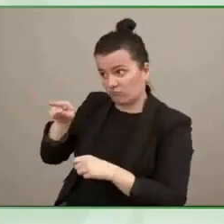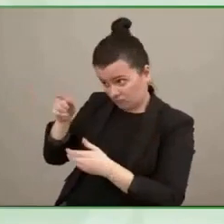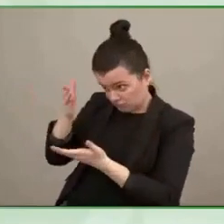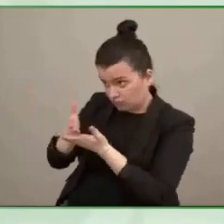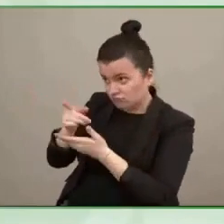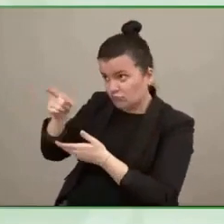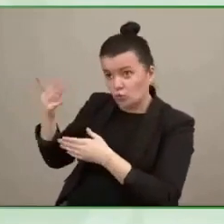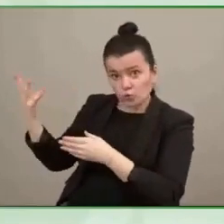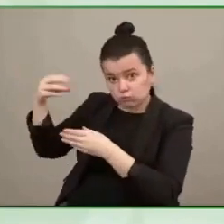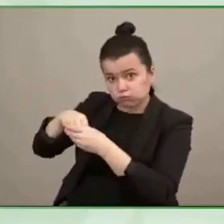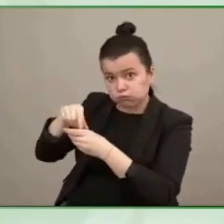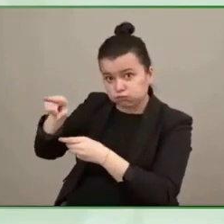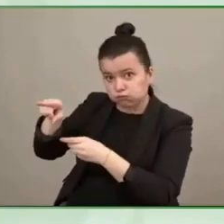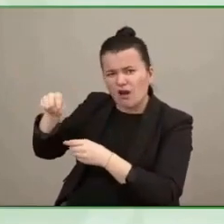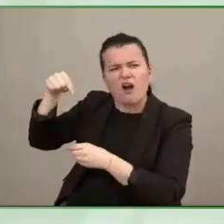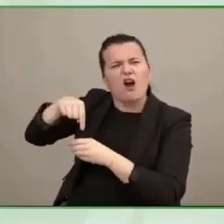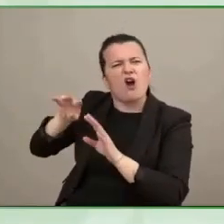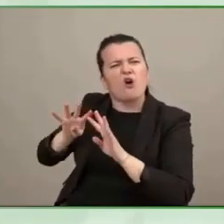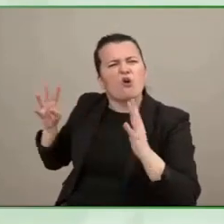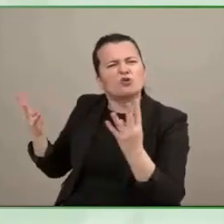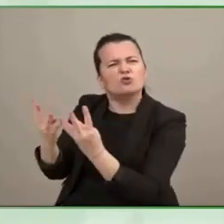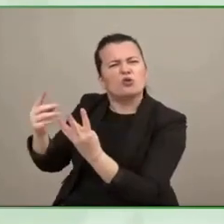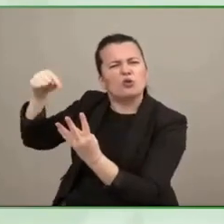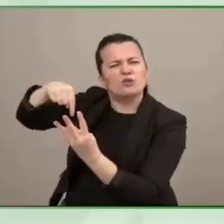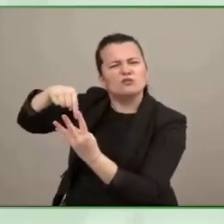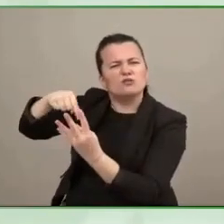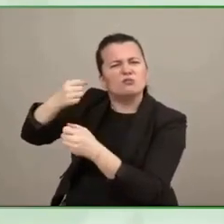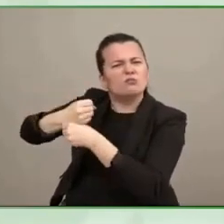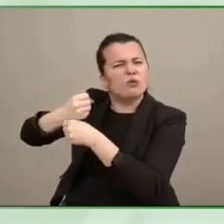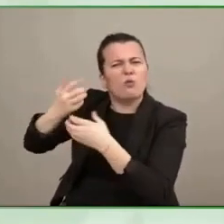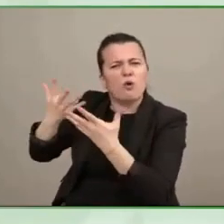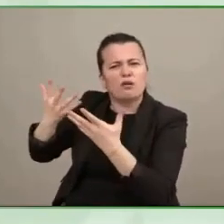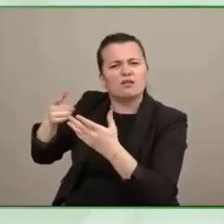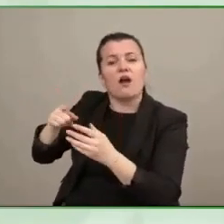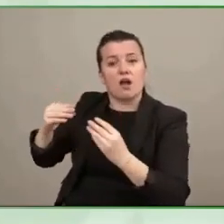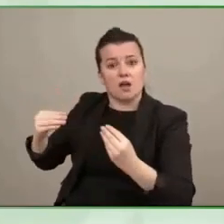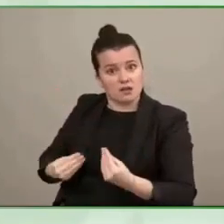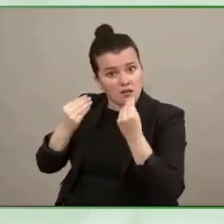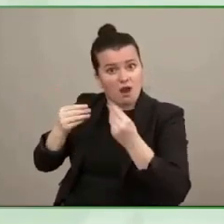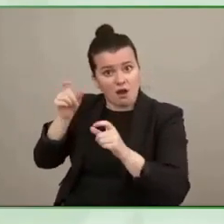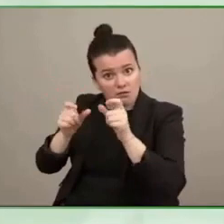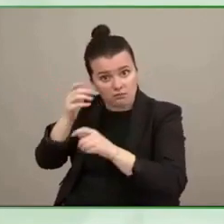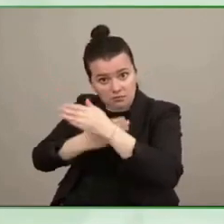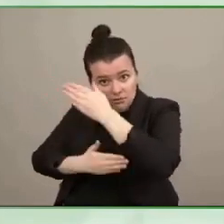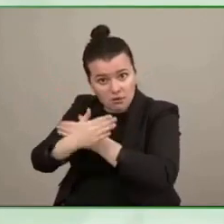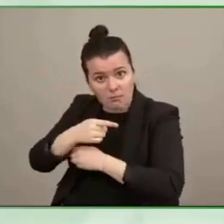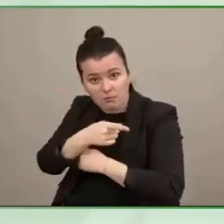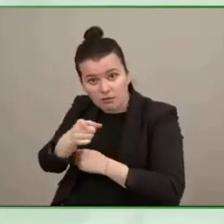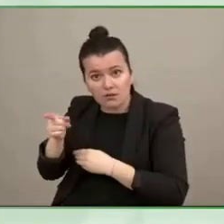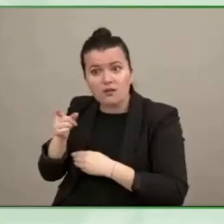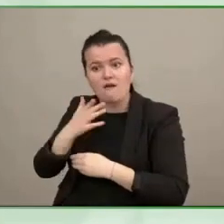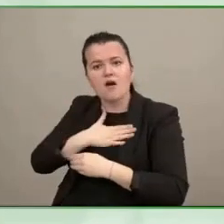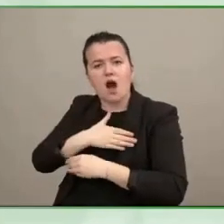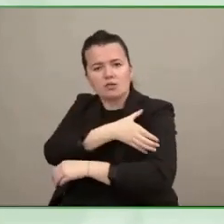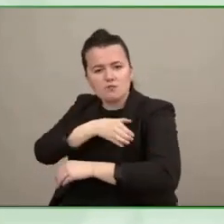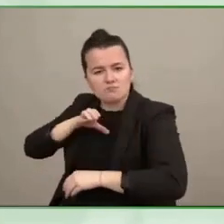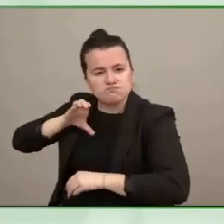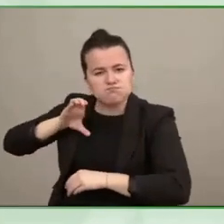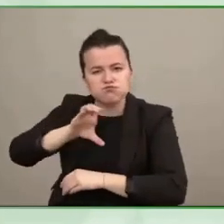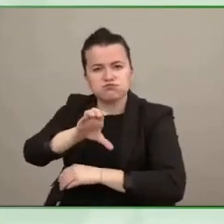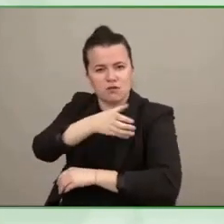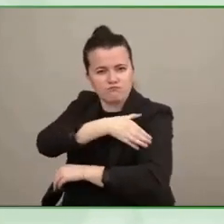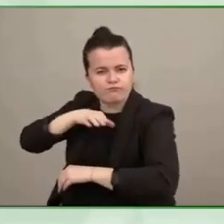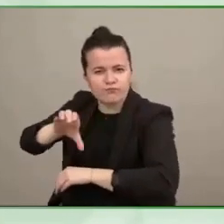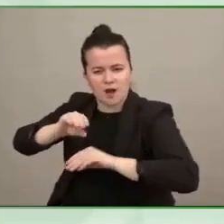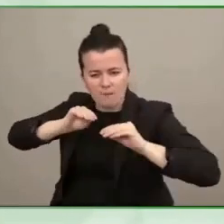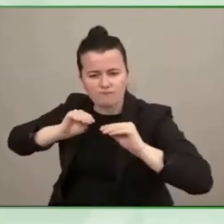the capacities of youth with disabilities in order to find a job and to be employed in a